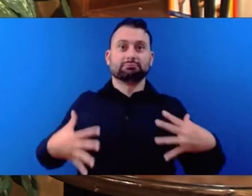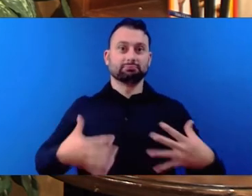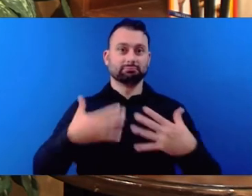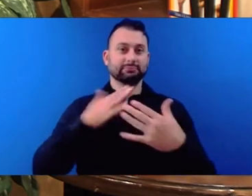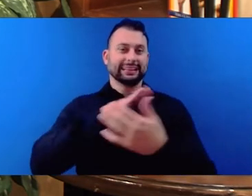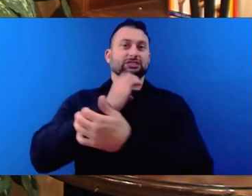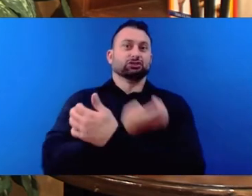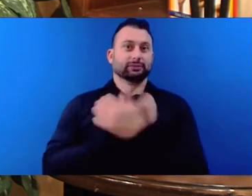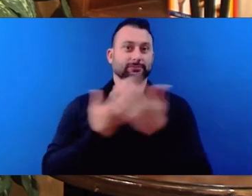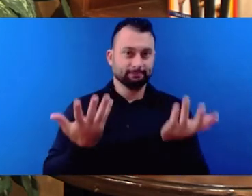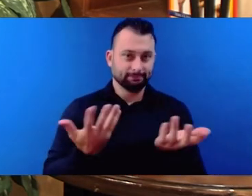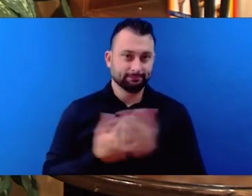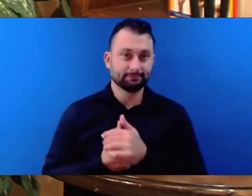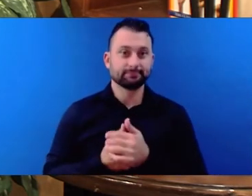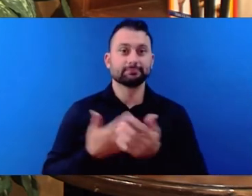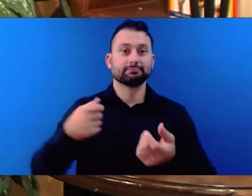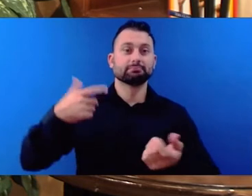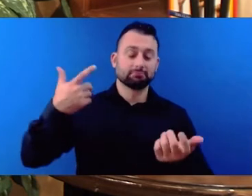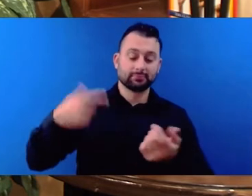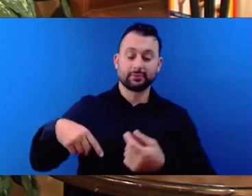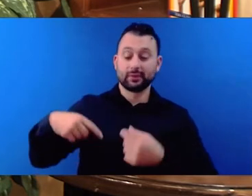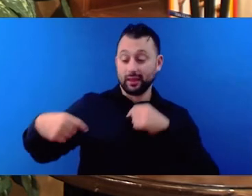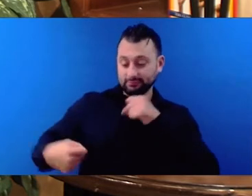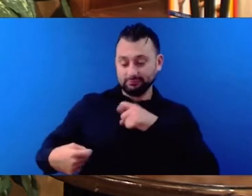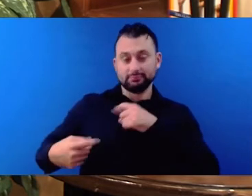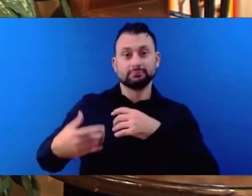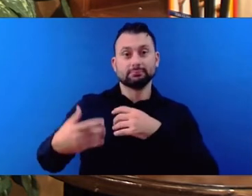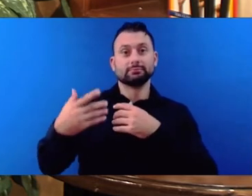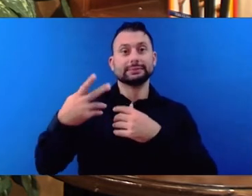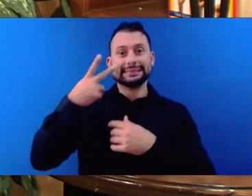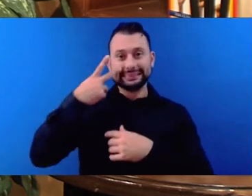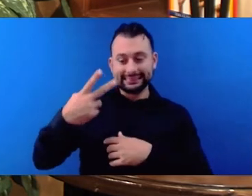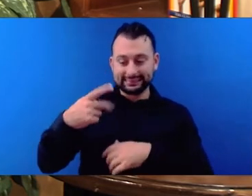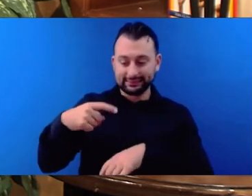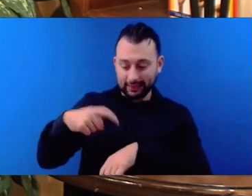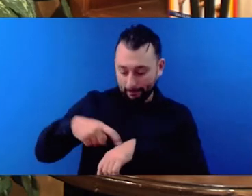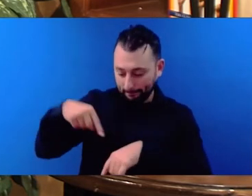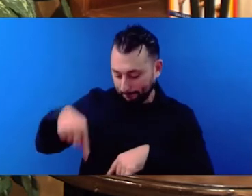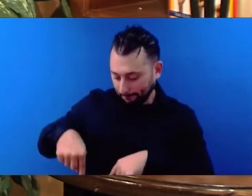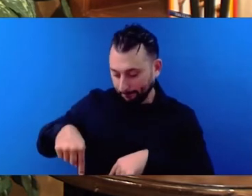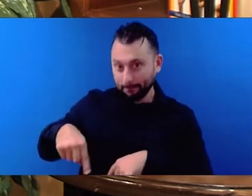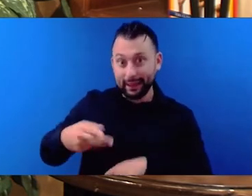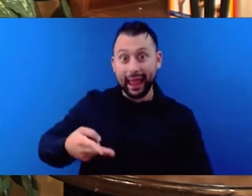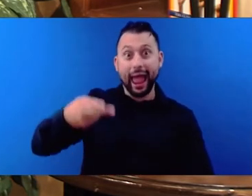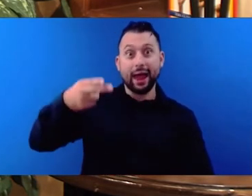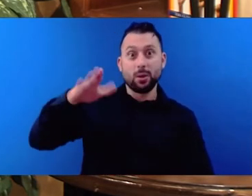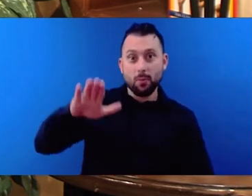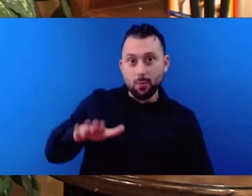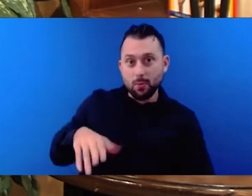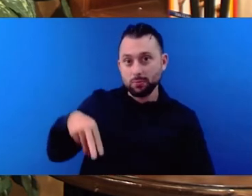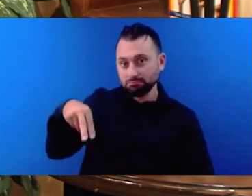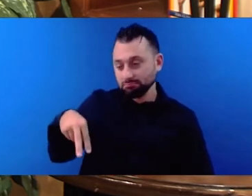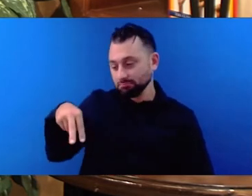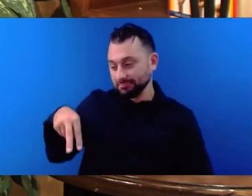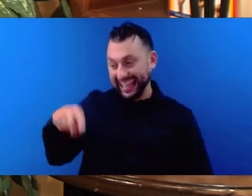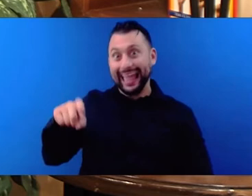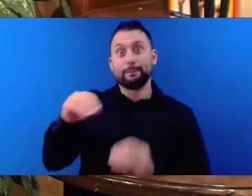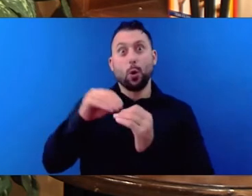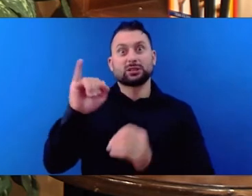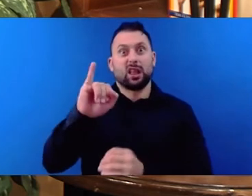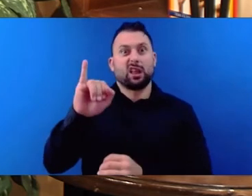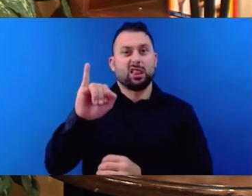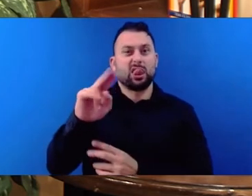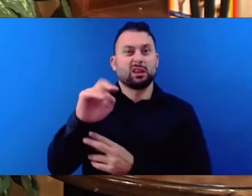time. It can also give a bolus of insulin, so a larger quantity, and then go back to giving